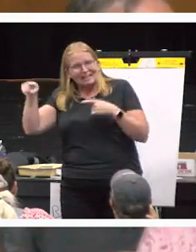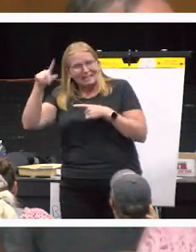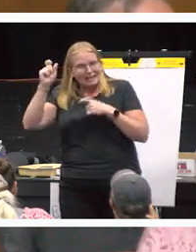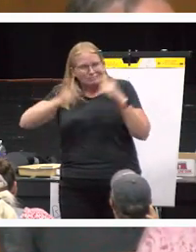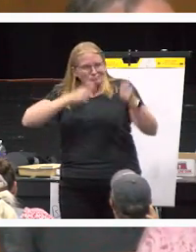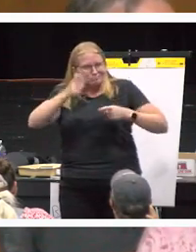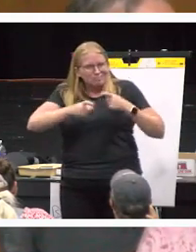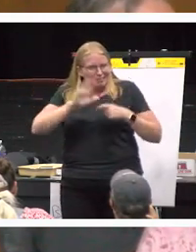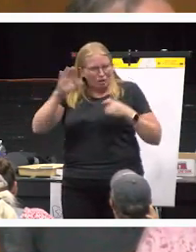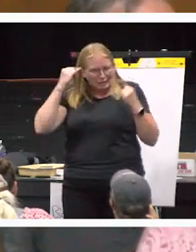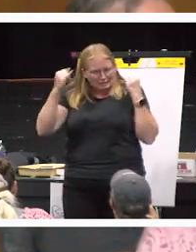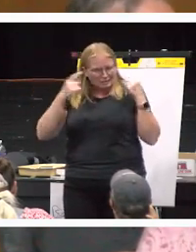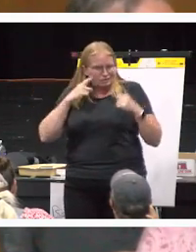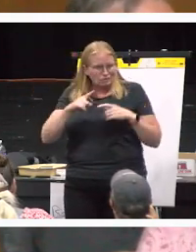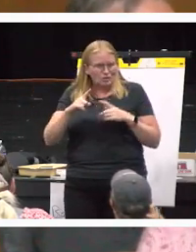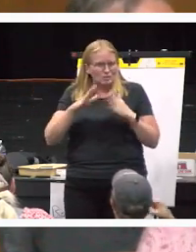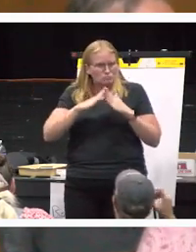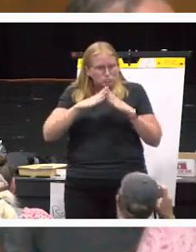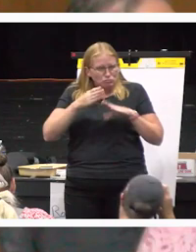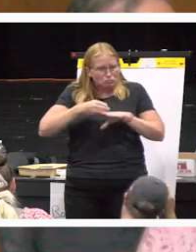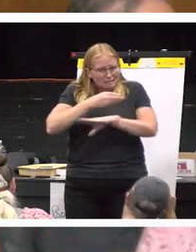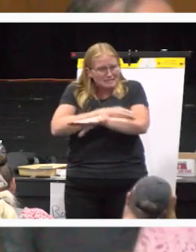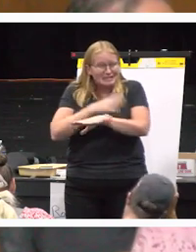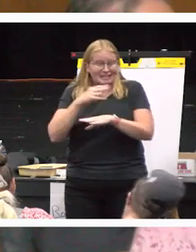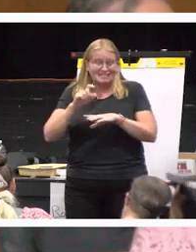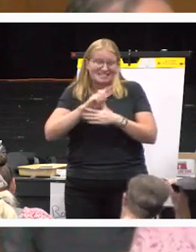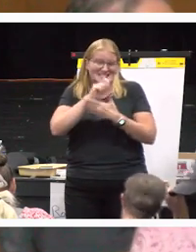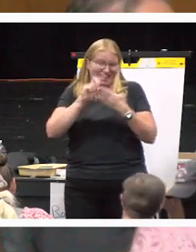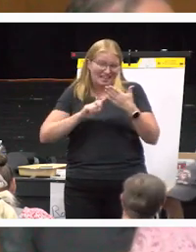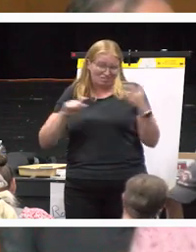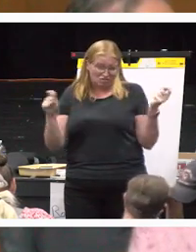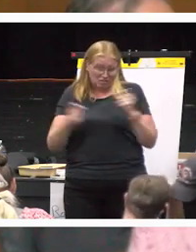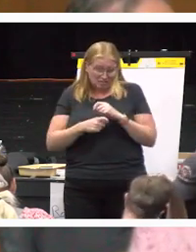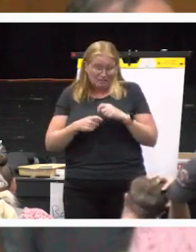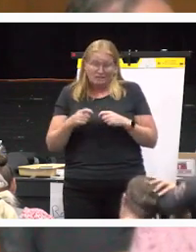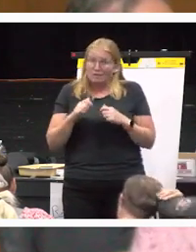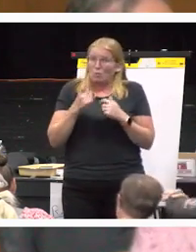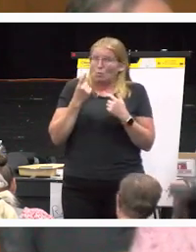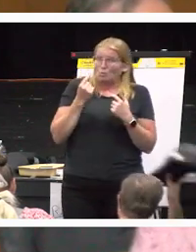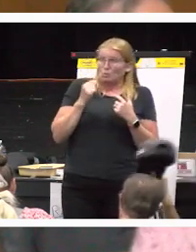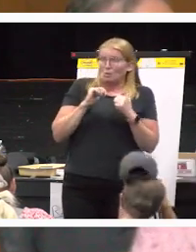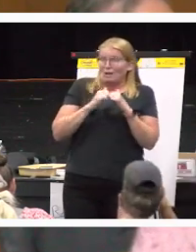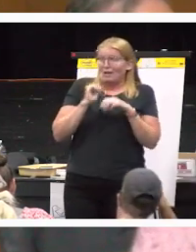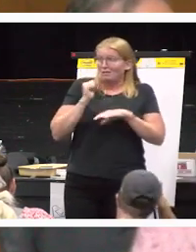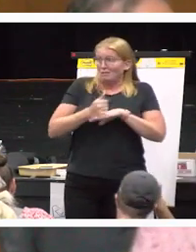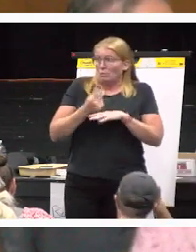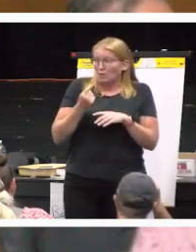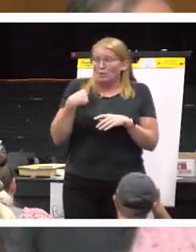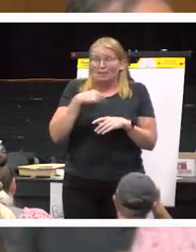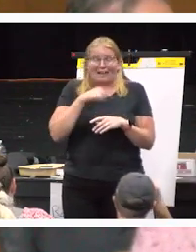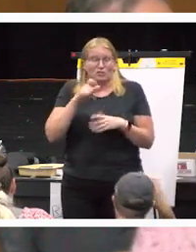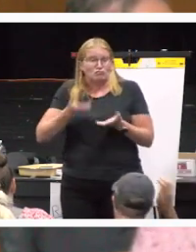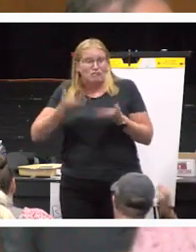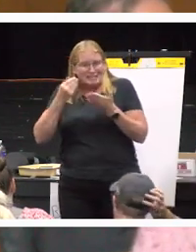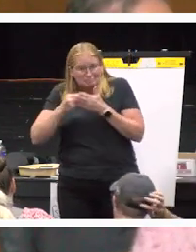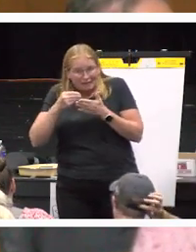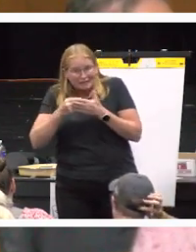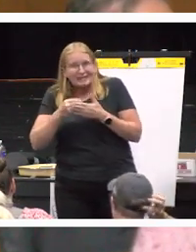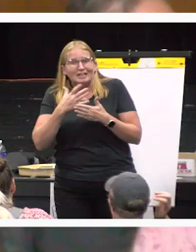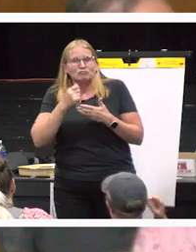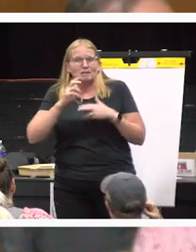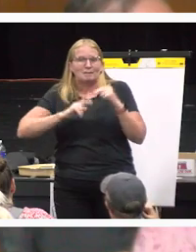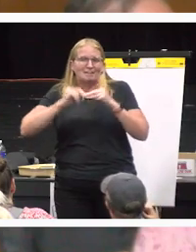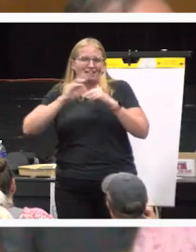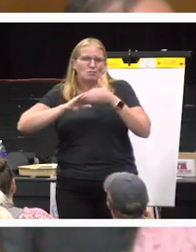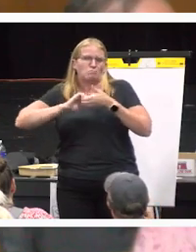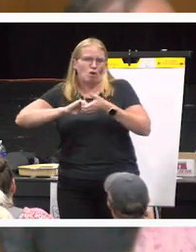downtown improvements and long-term design changes. Implementation will depend on work to raise funding and to build partnerships